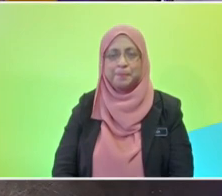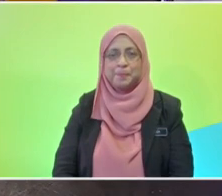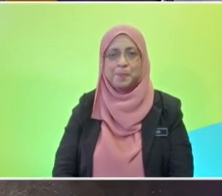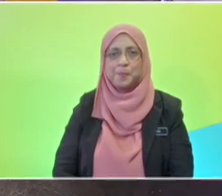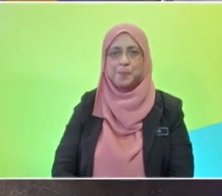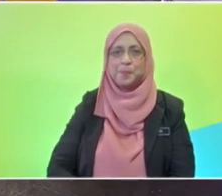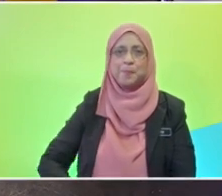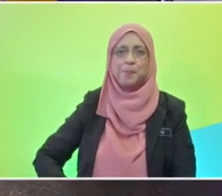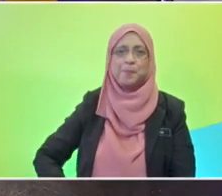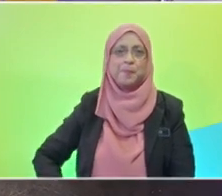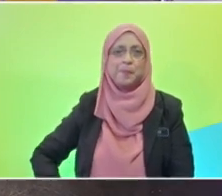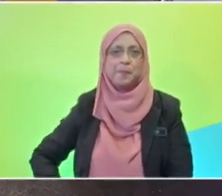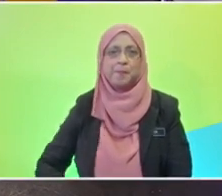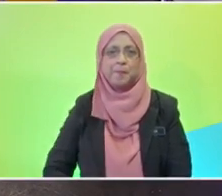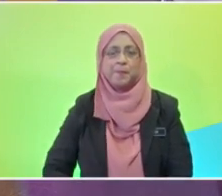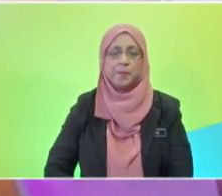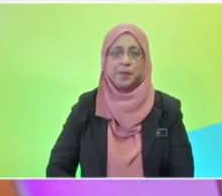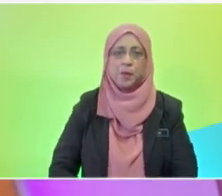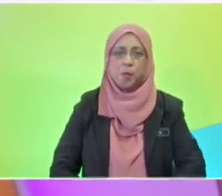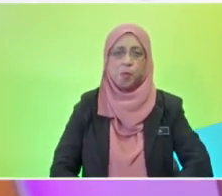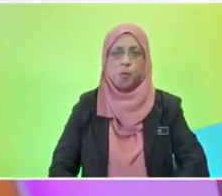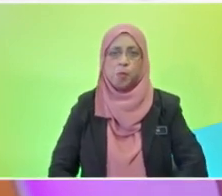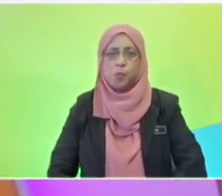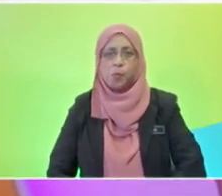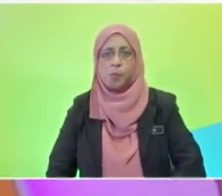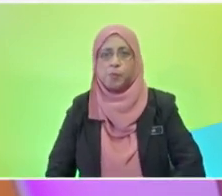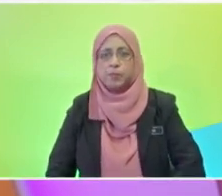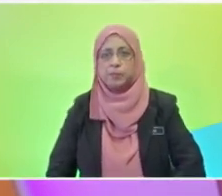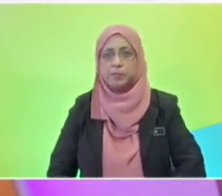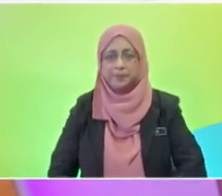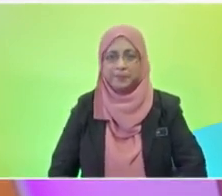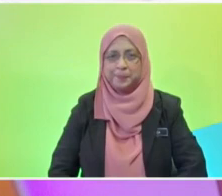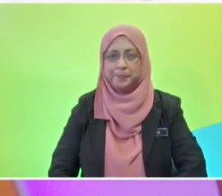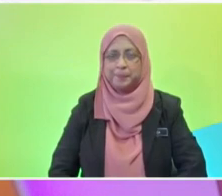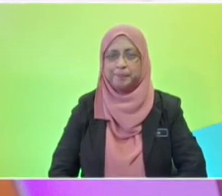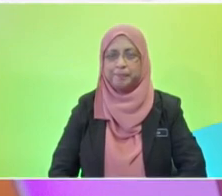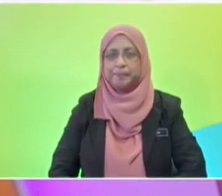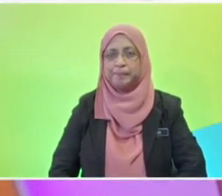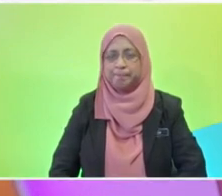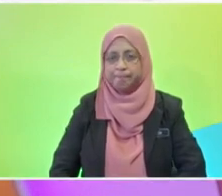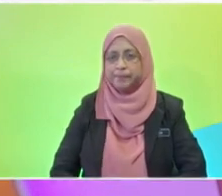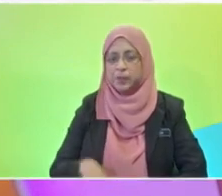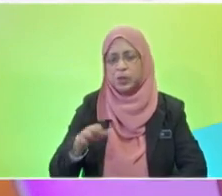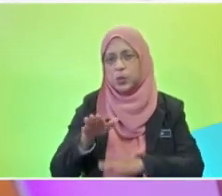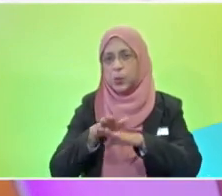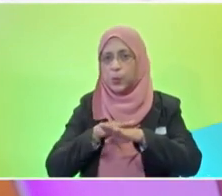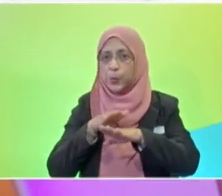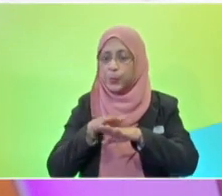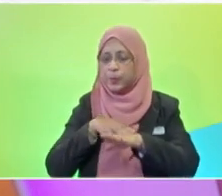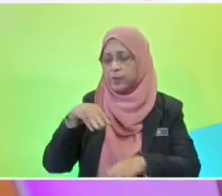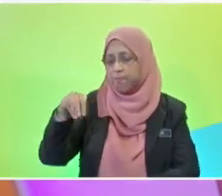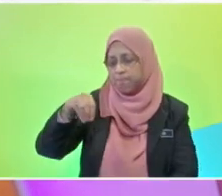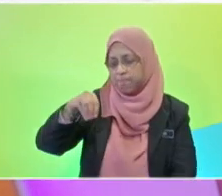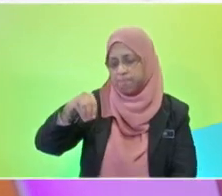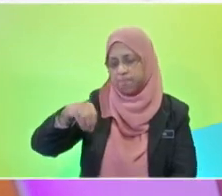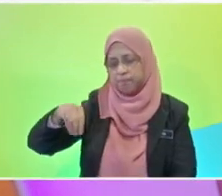yes. Okay, slowly put the rice, colored rice in, and then we spread